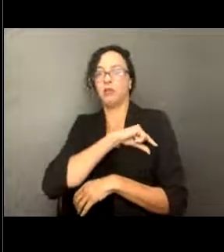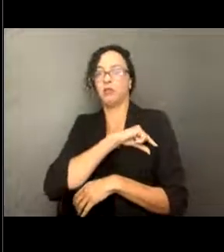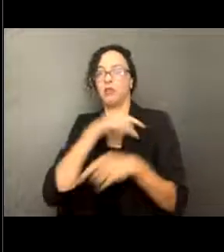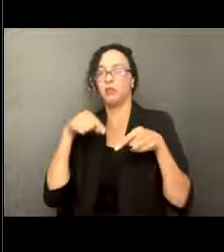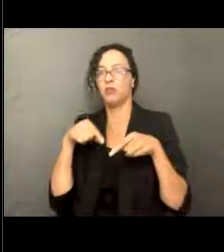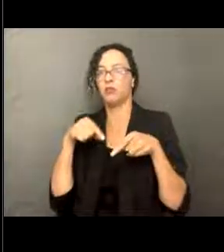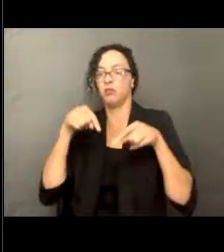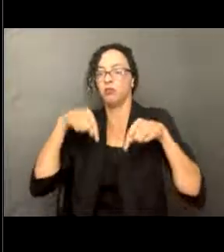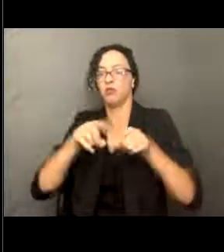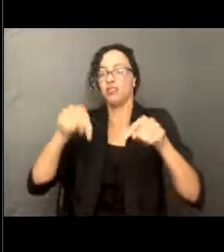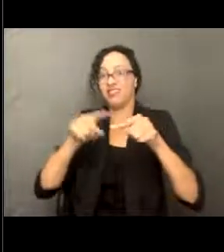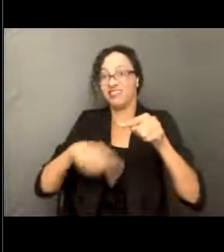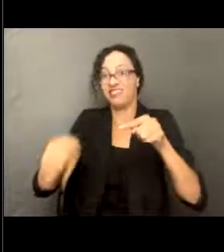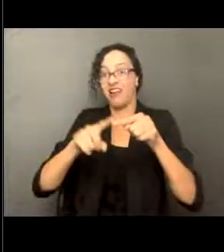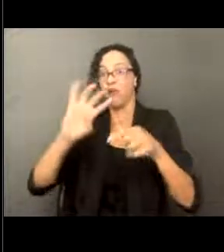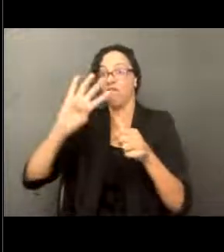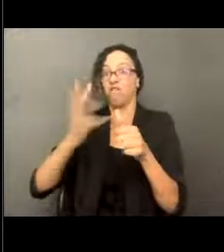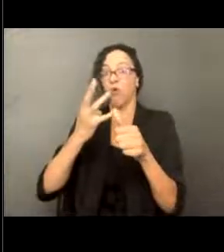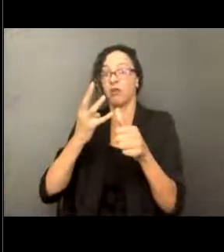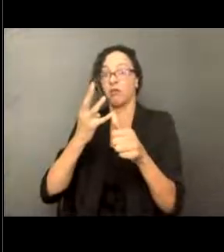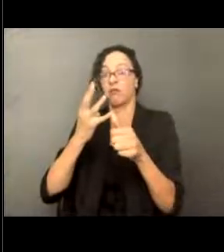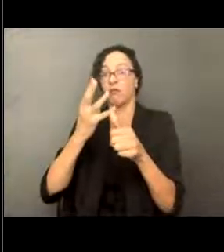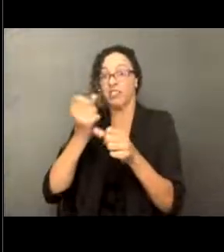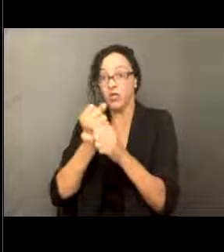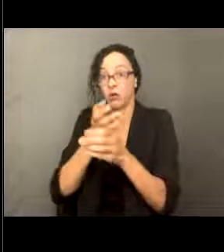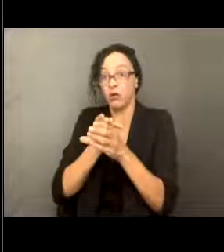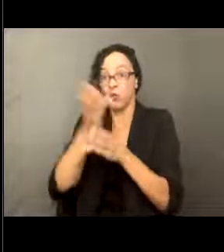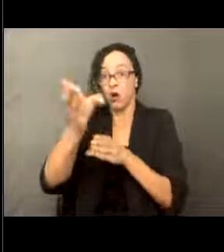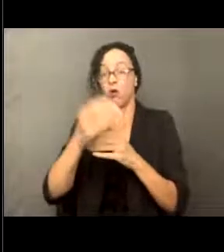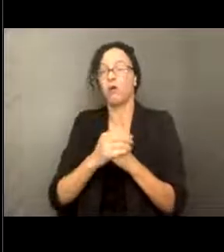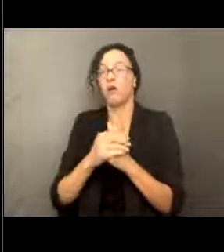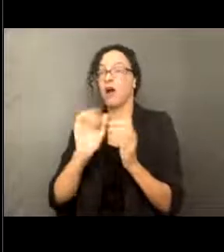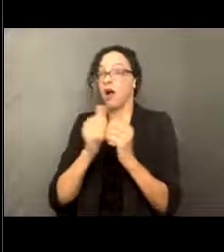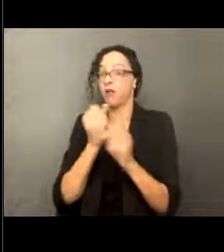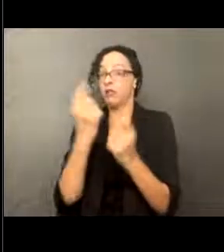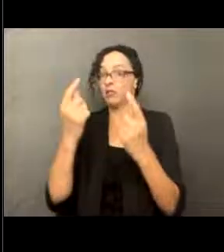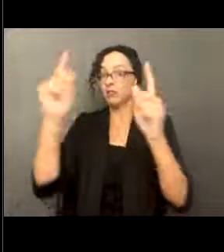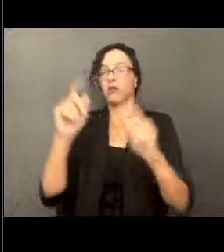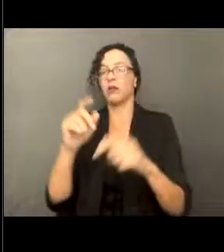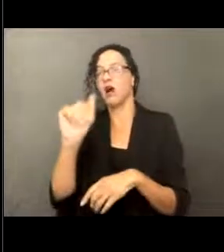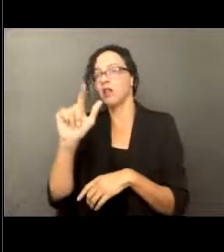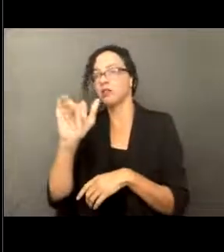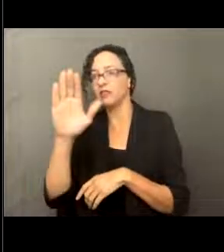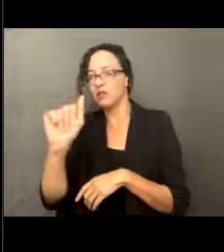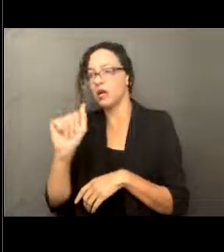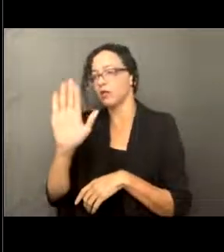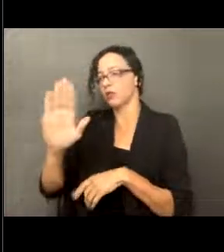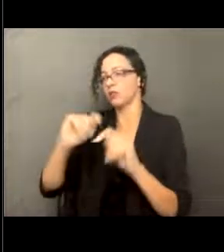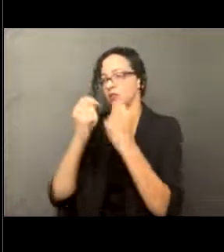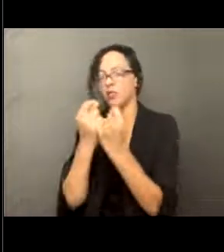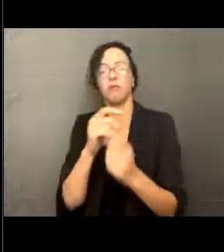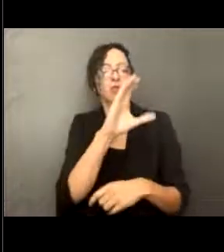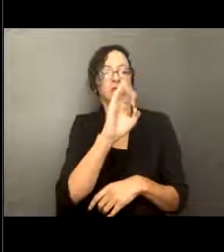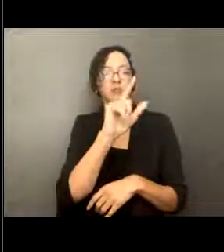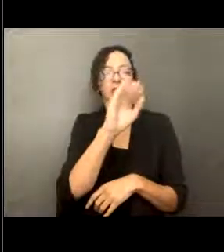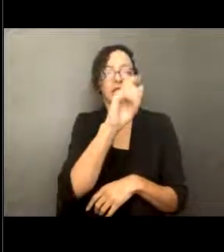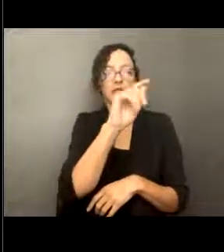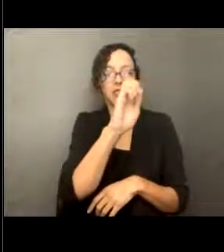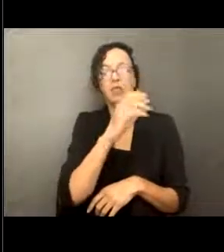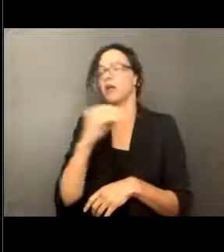This success is thanks to tremendous work done by Alicia Sequeira and her team, Celeste Aceves and Leanne Badian, who do